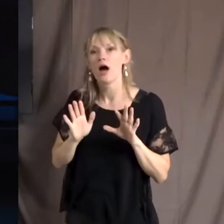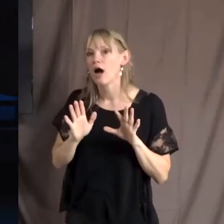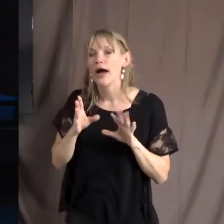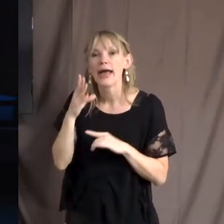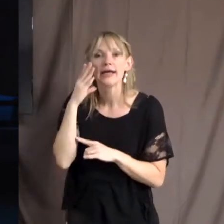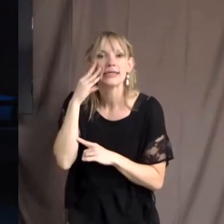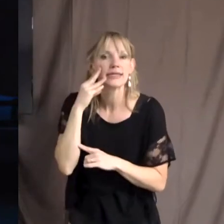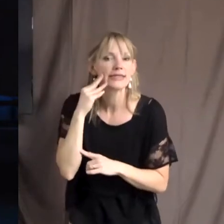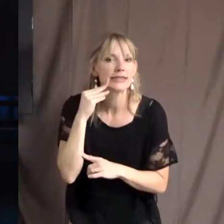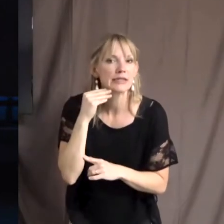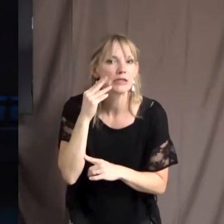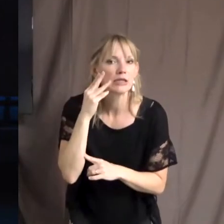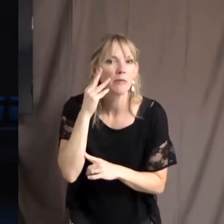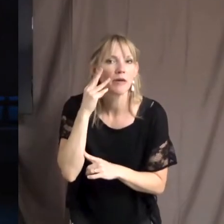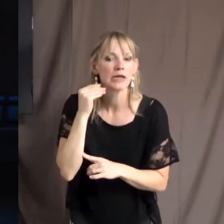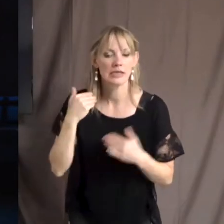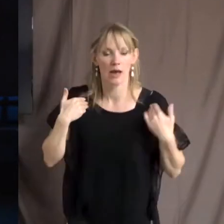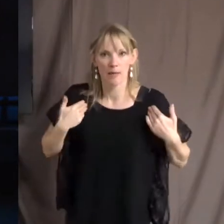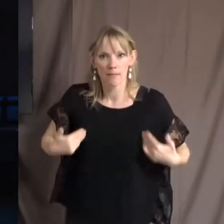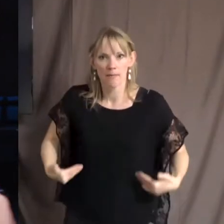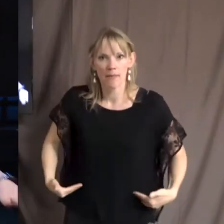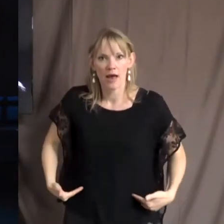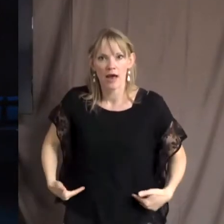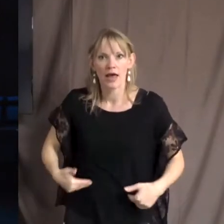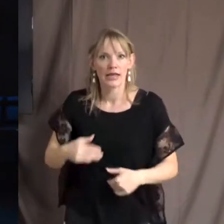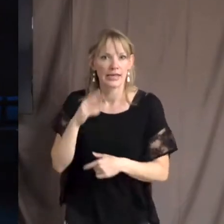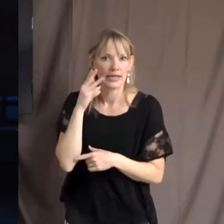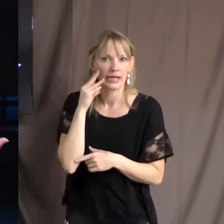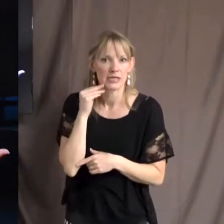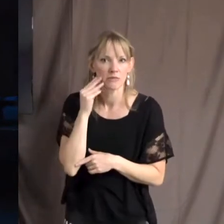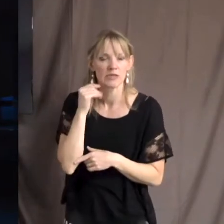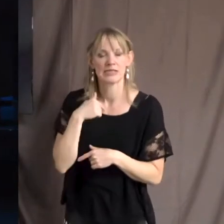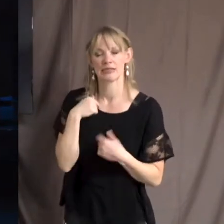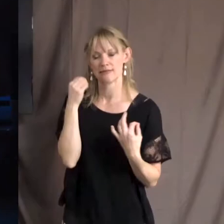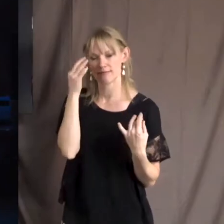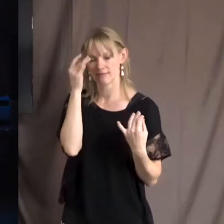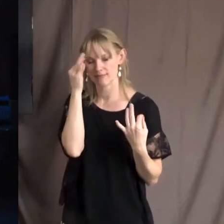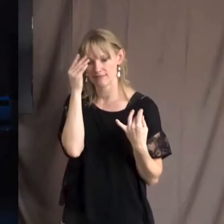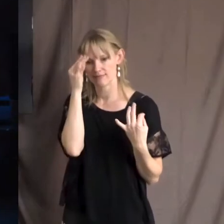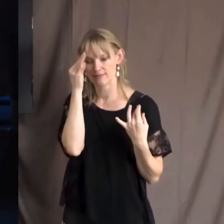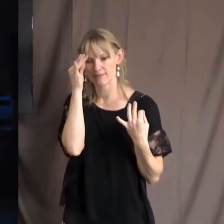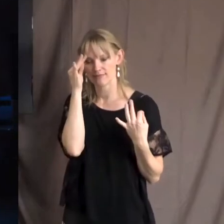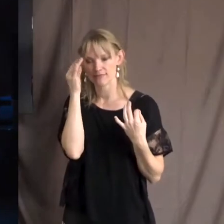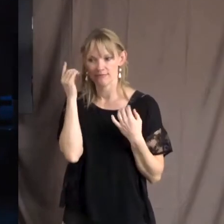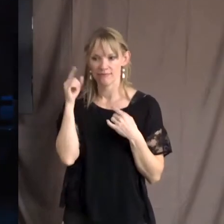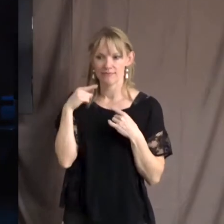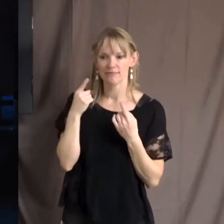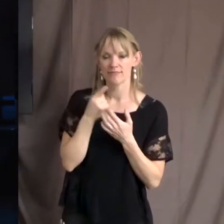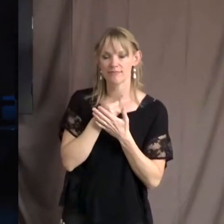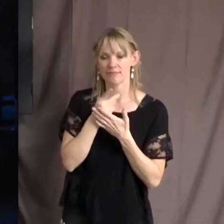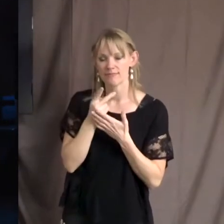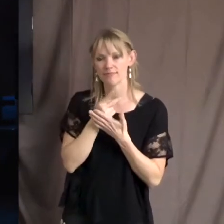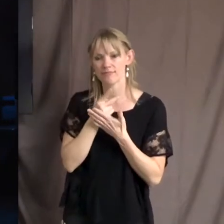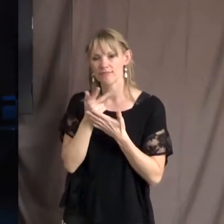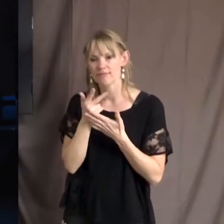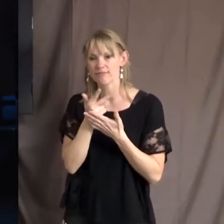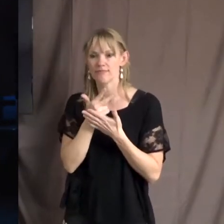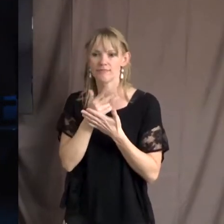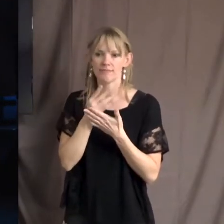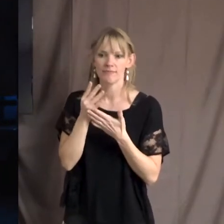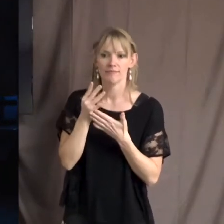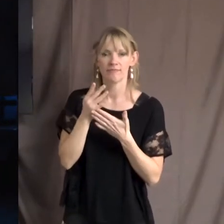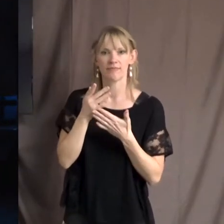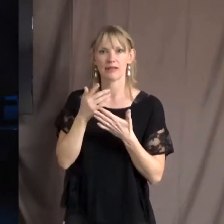a visceral experience. I've been contemplating this theme for many weeks now with our team. And I had a